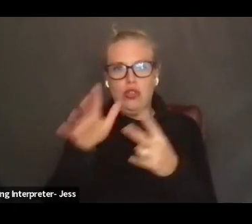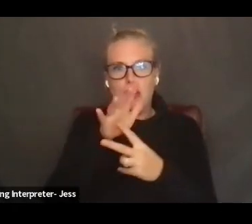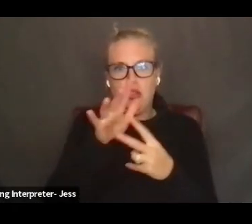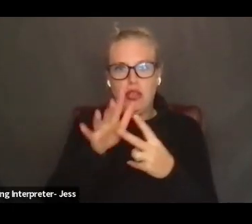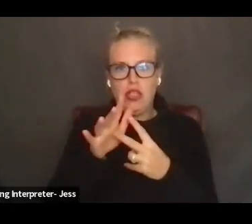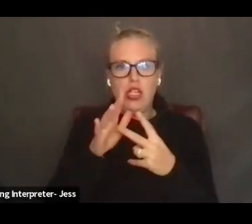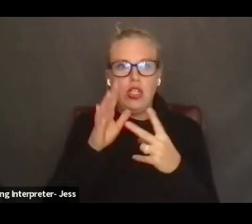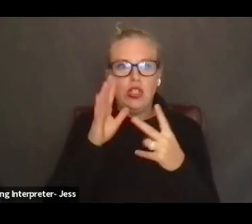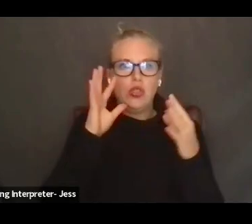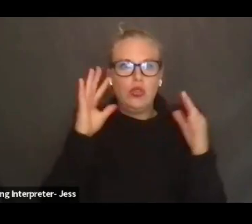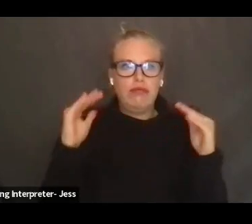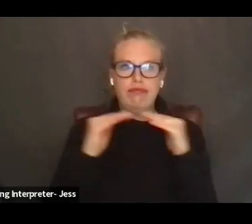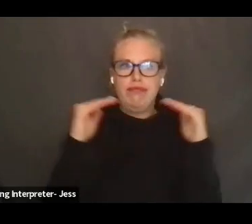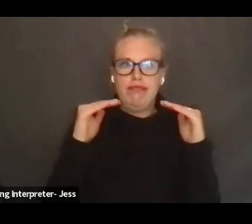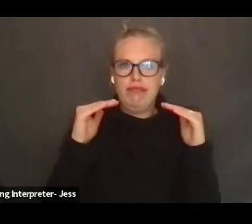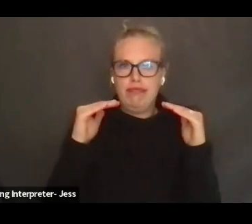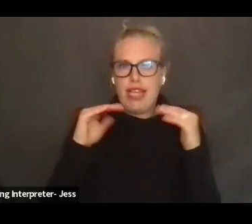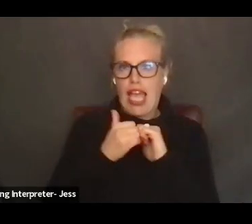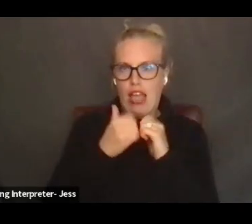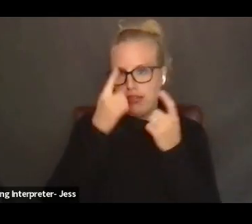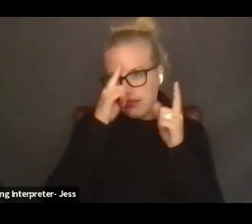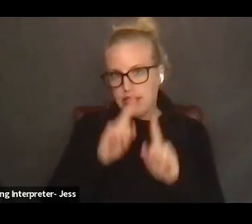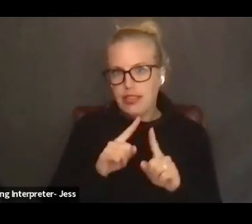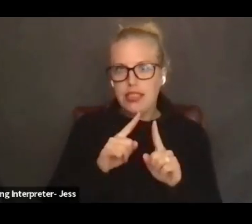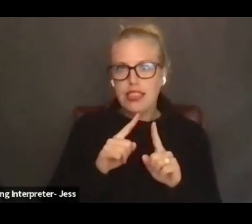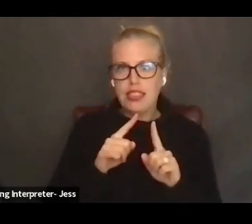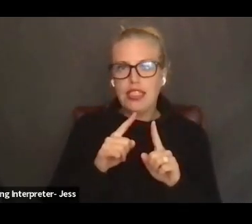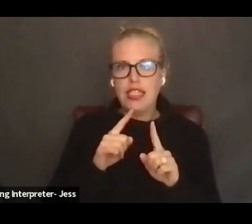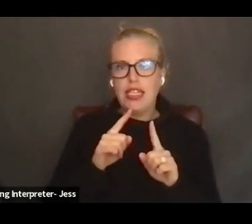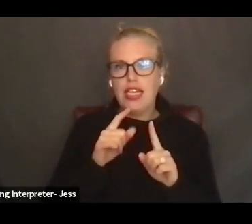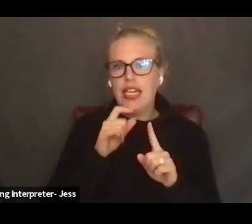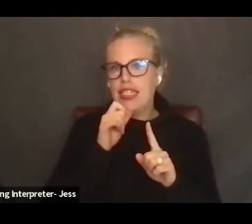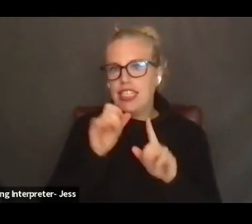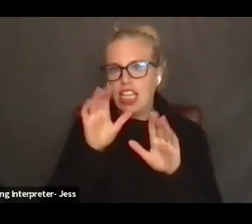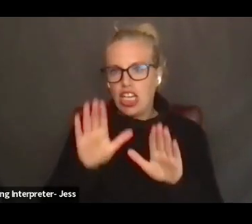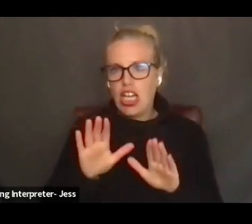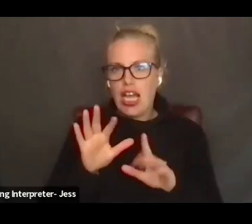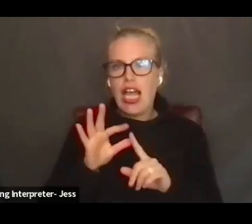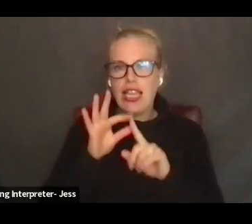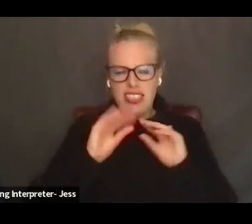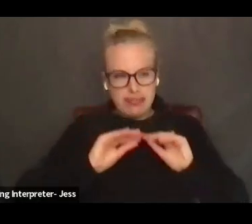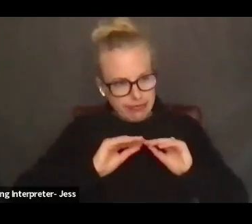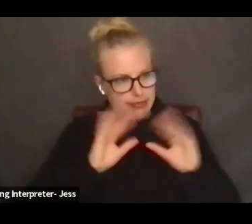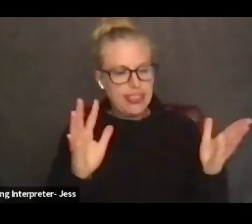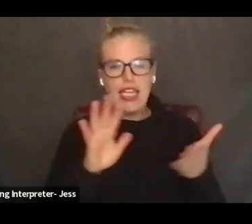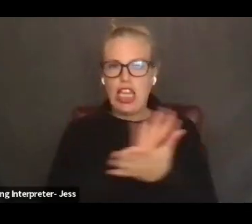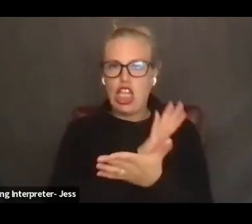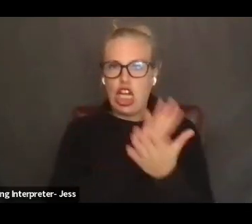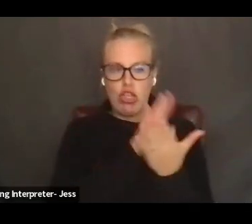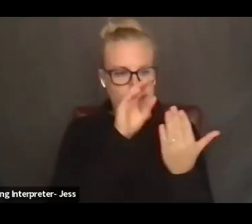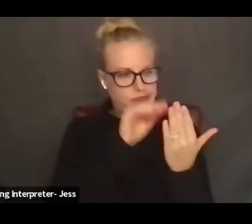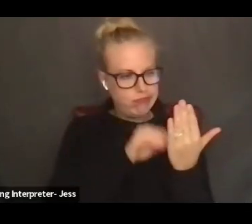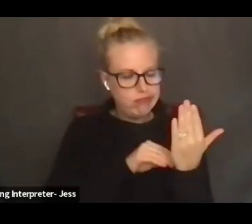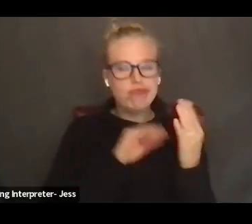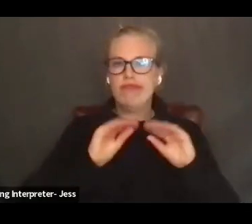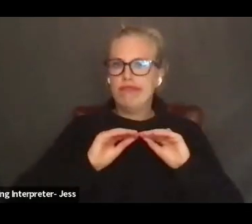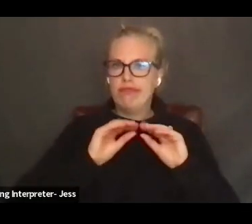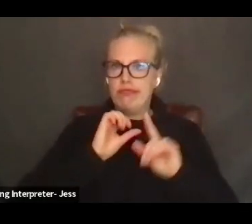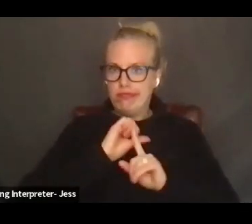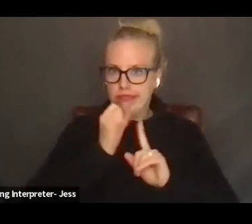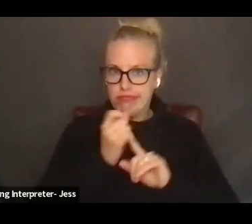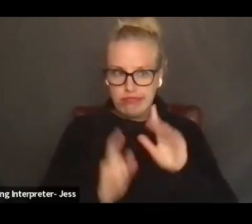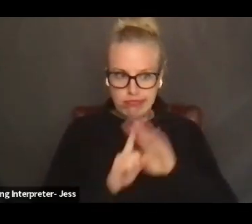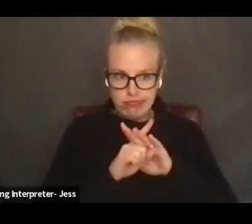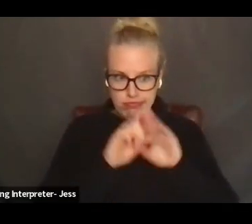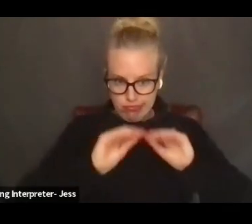tie. So that's probably not a great thing to do unless you're very clear in the document of how that happens.